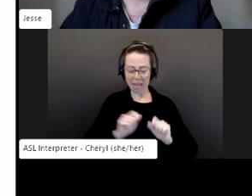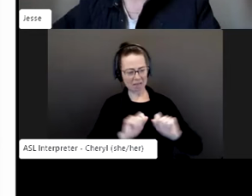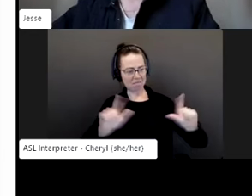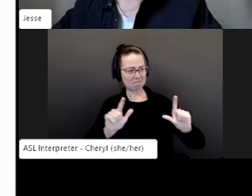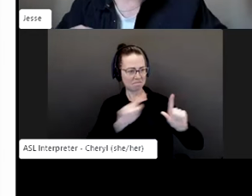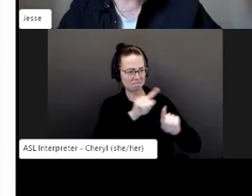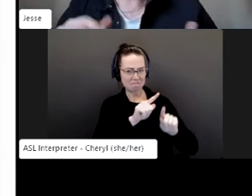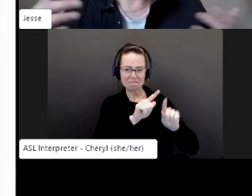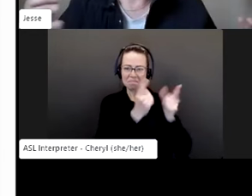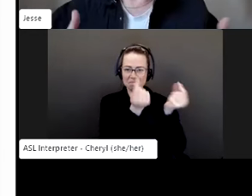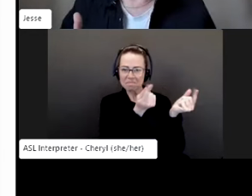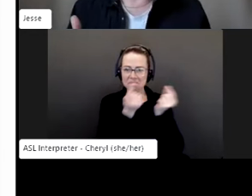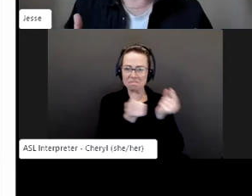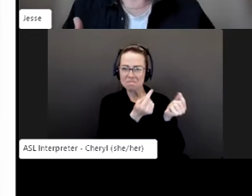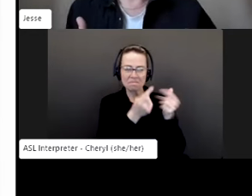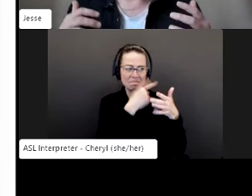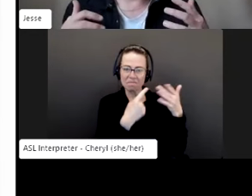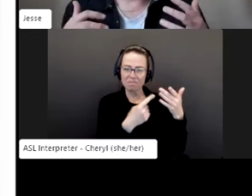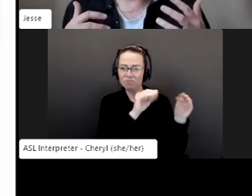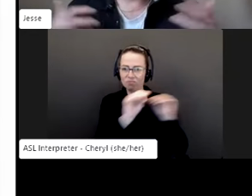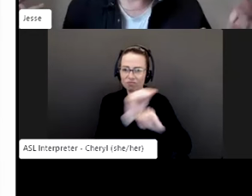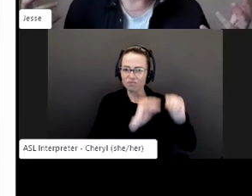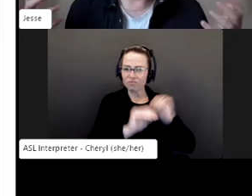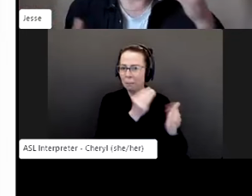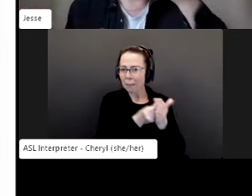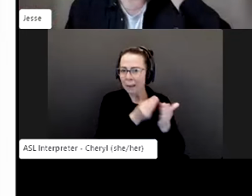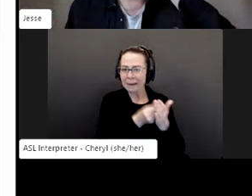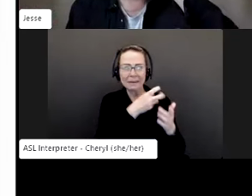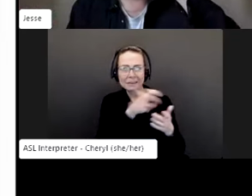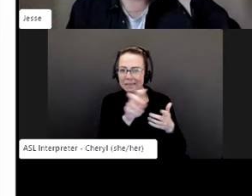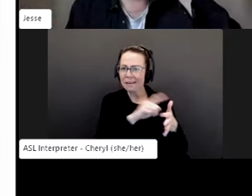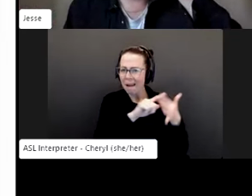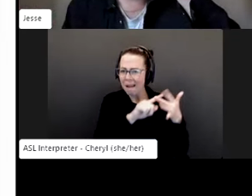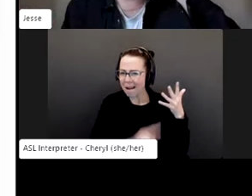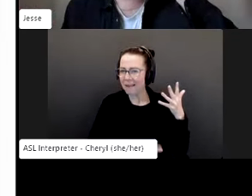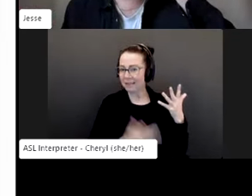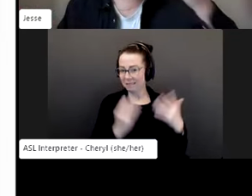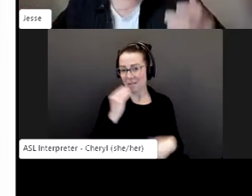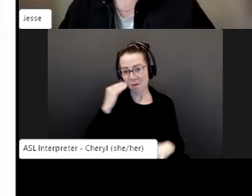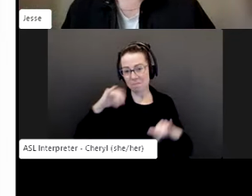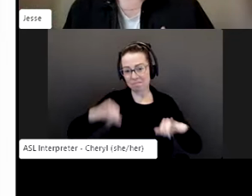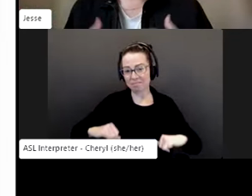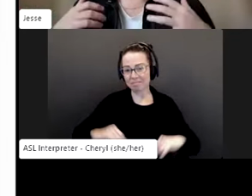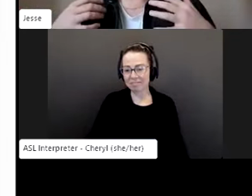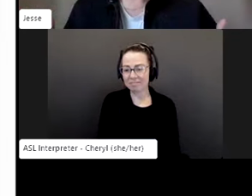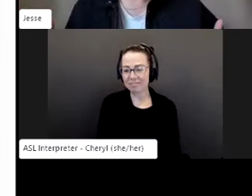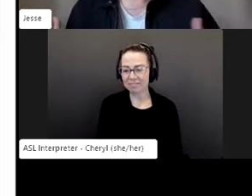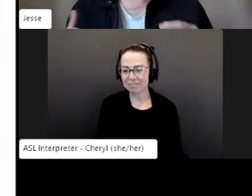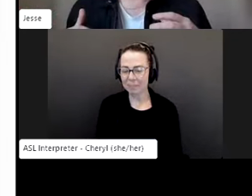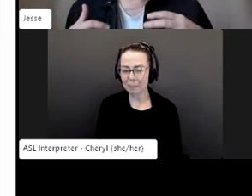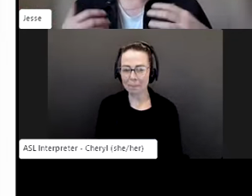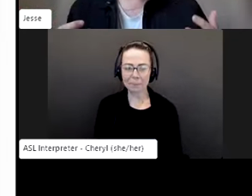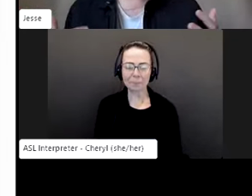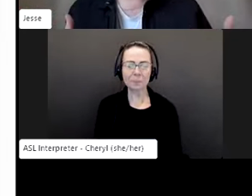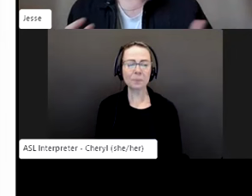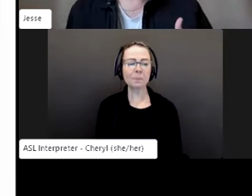And so you get to do some of that stuff from the comfort of your own home. So when you're banking